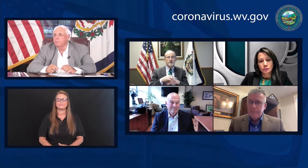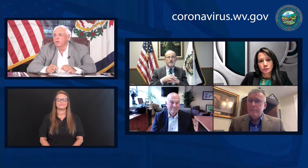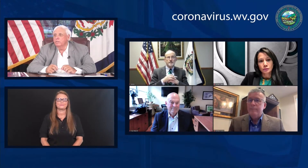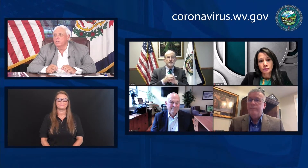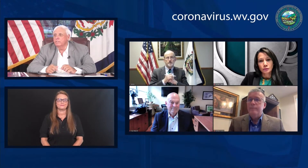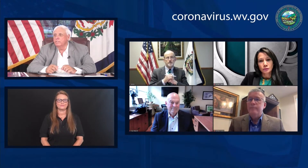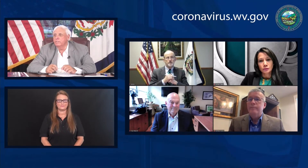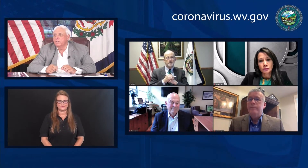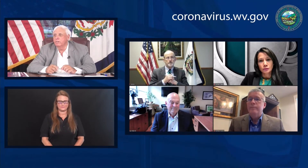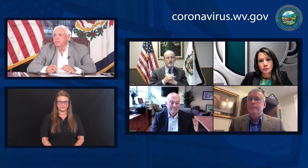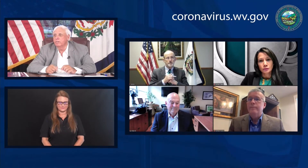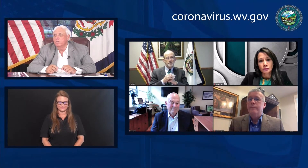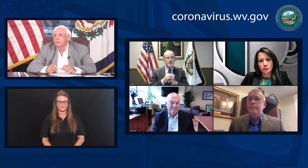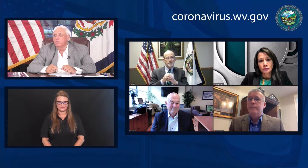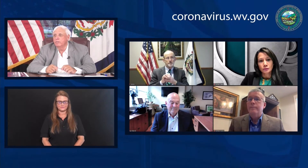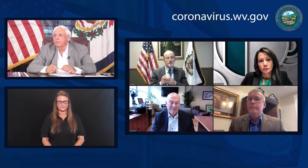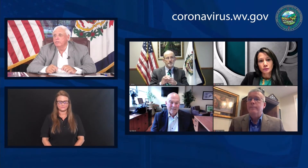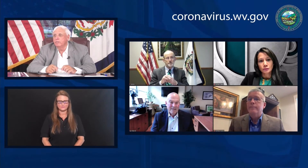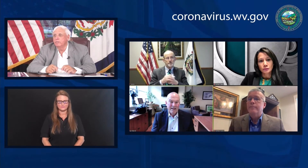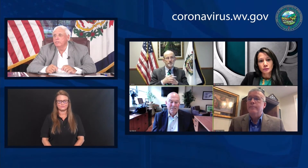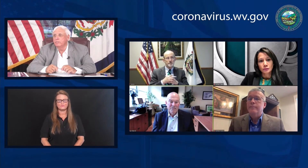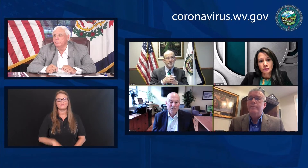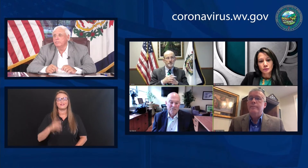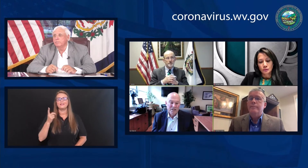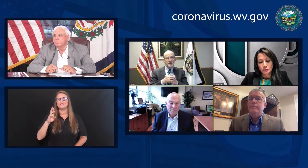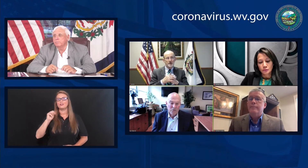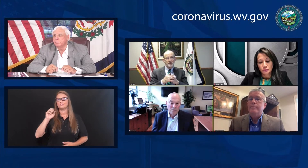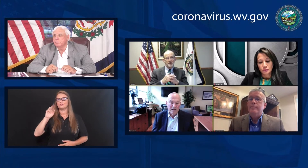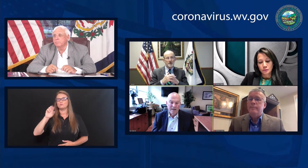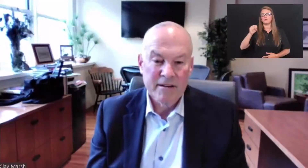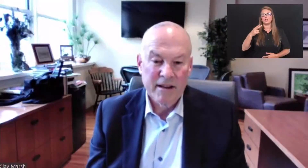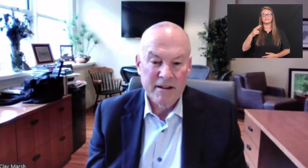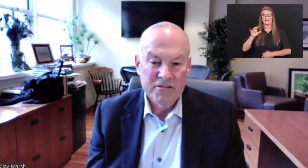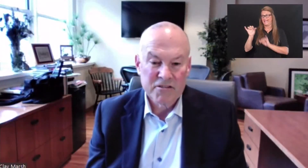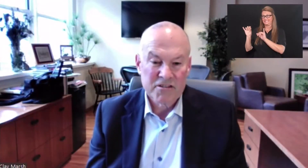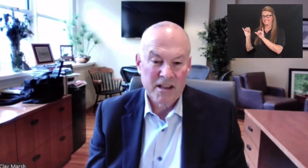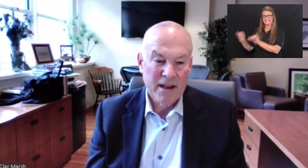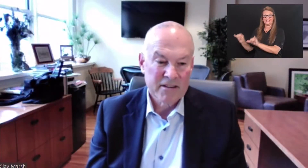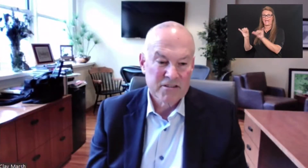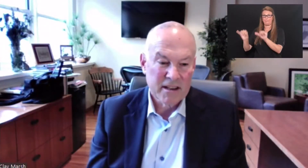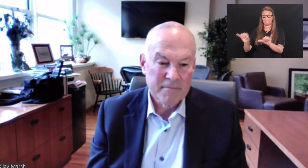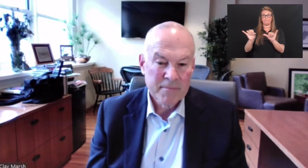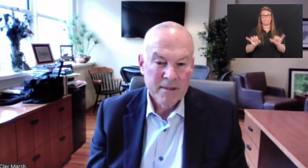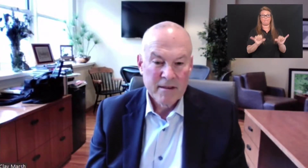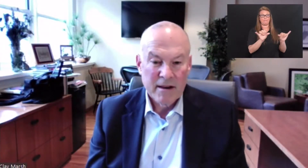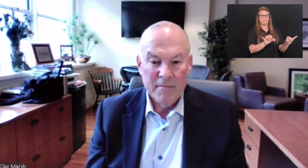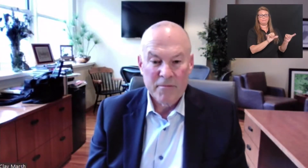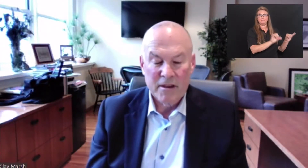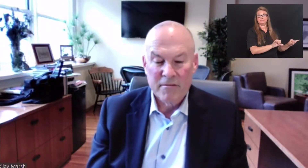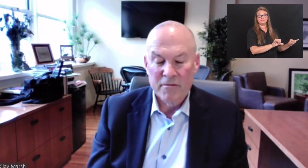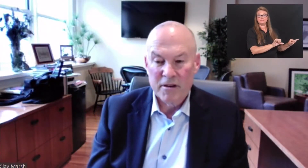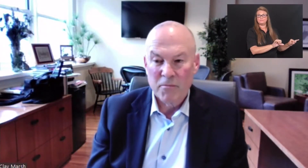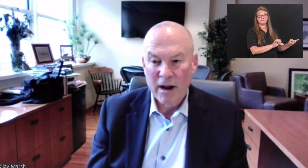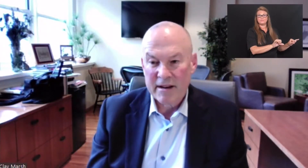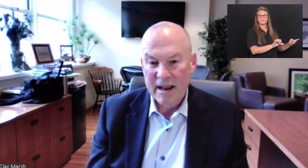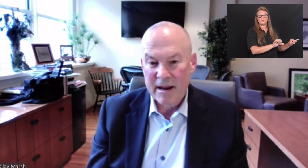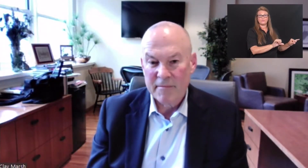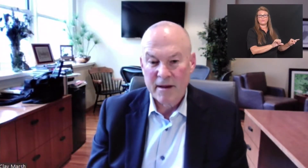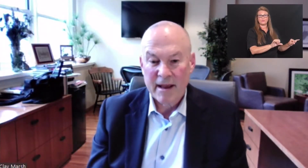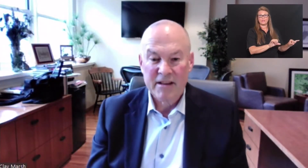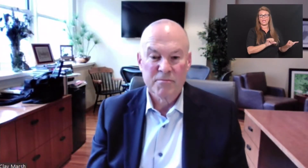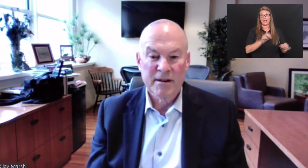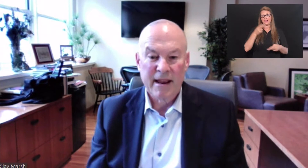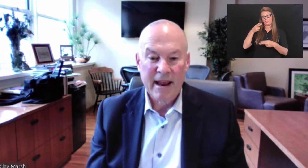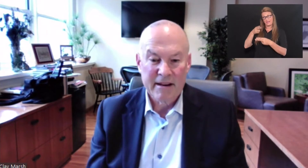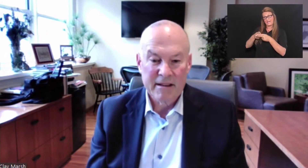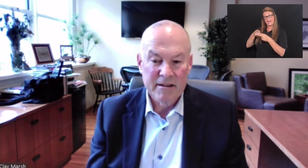Dr. Marsh, this is you, sir. And it's the same drug and it's the same vaccine. The brand name